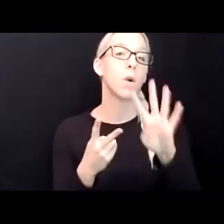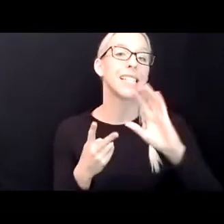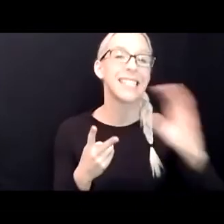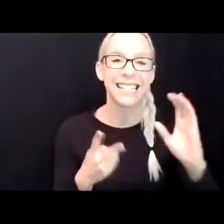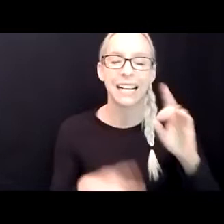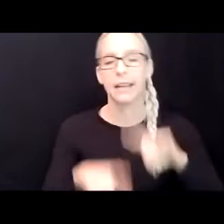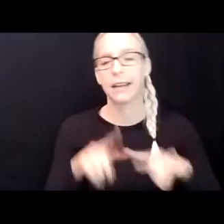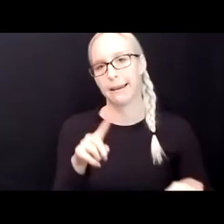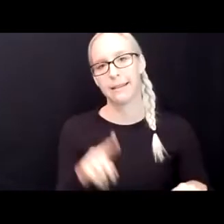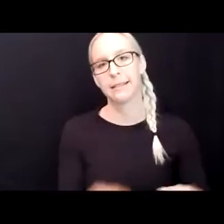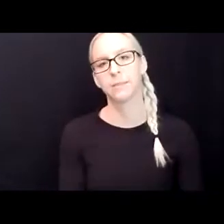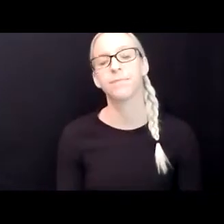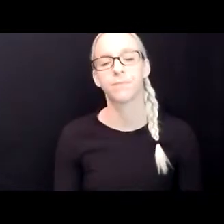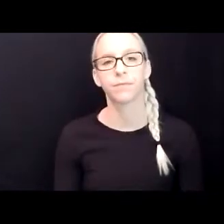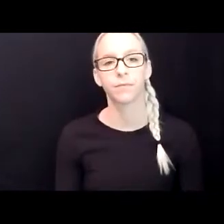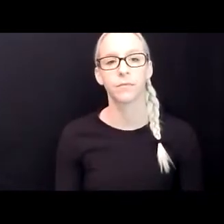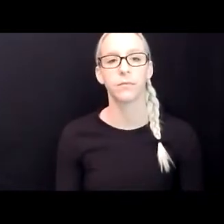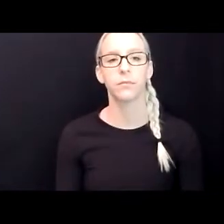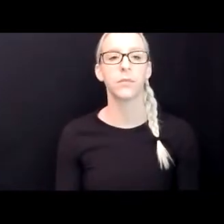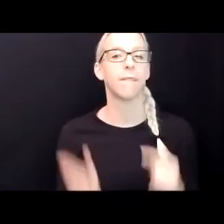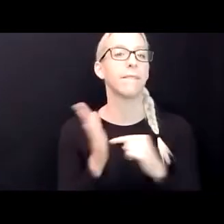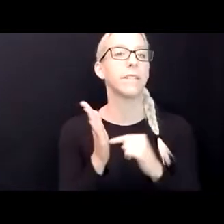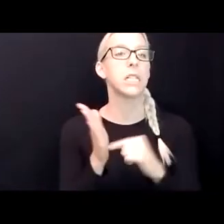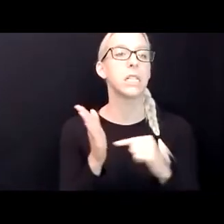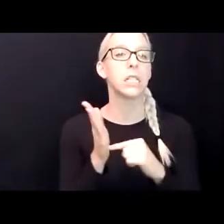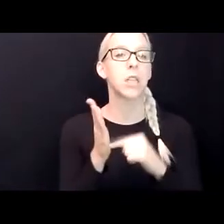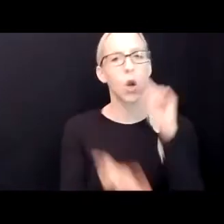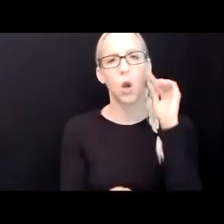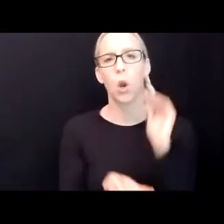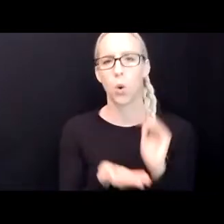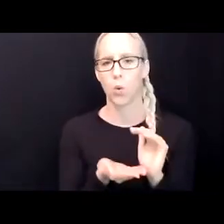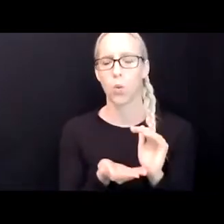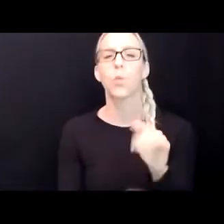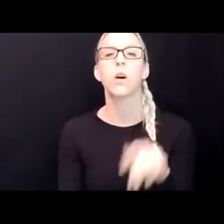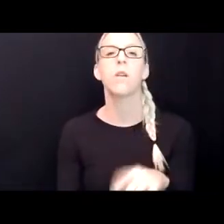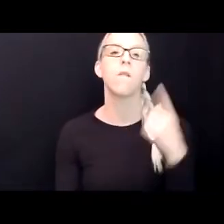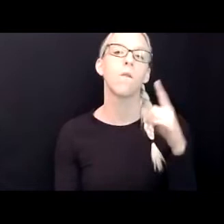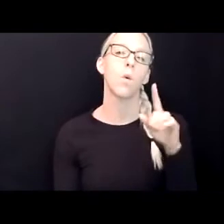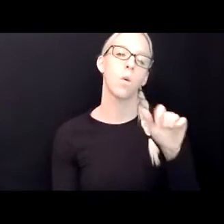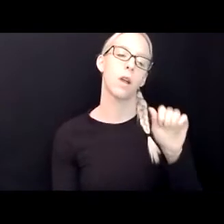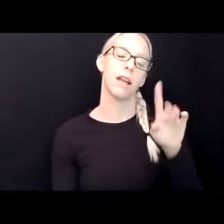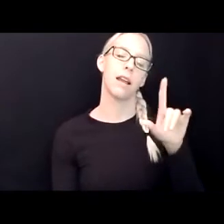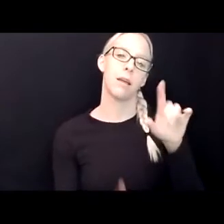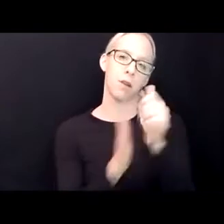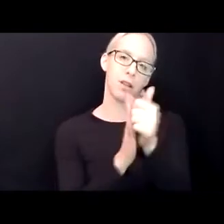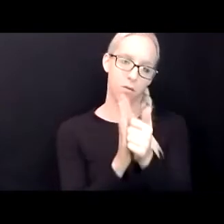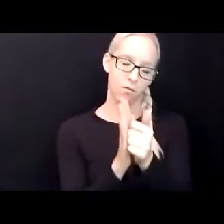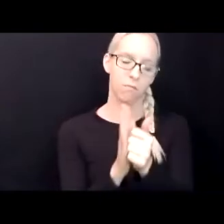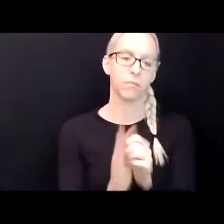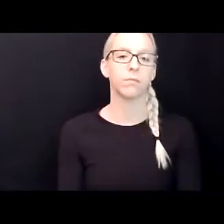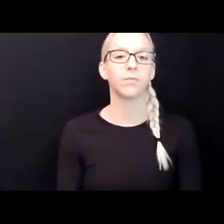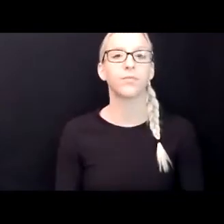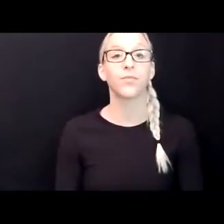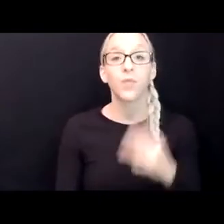lien. And the fees that we've already talked about are very low for the ABLE account. And depending on how you set up these